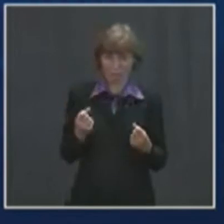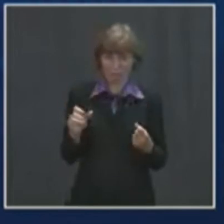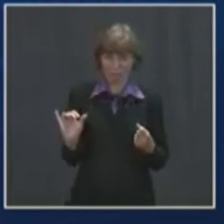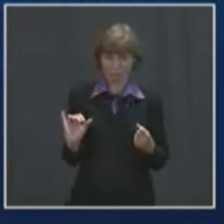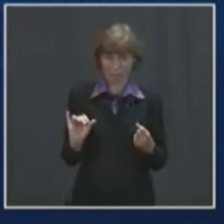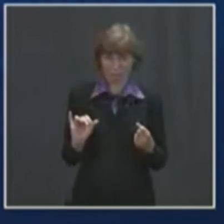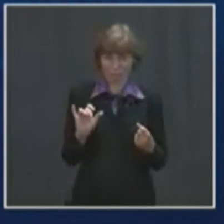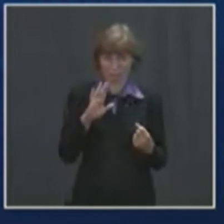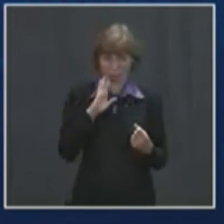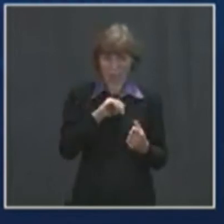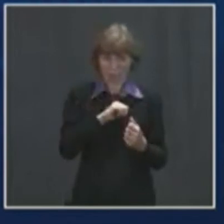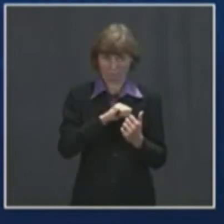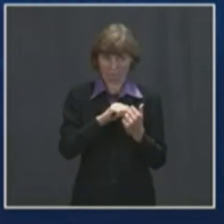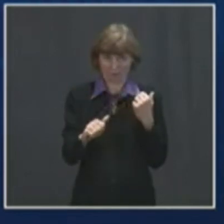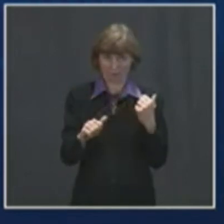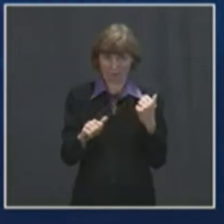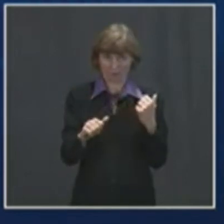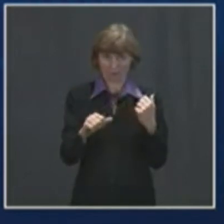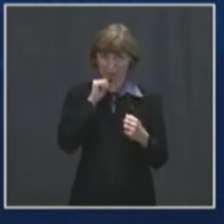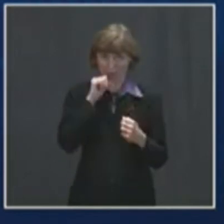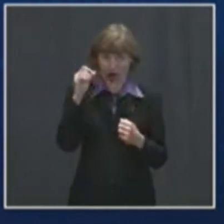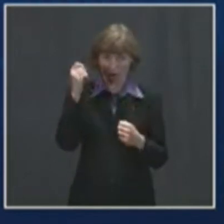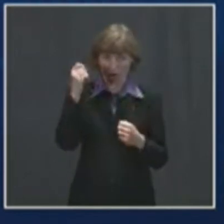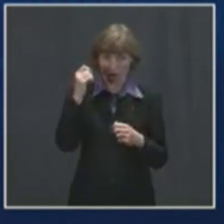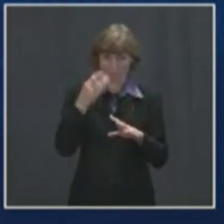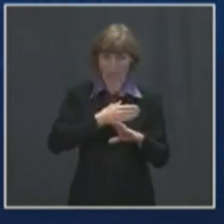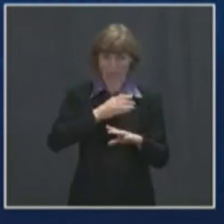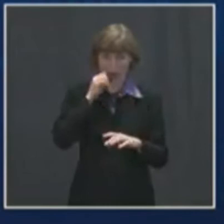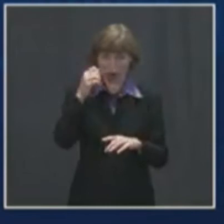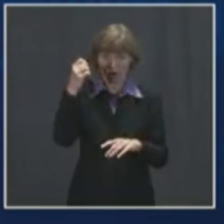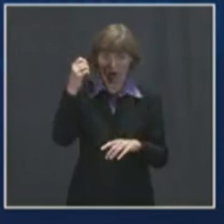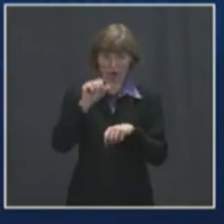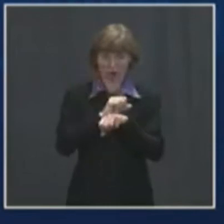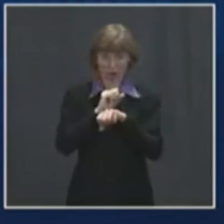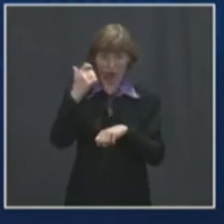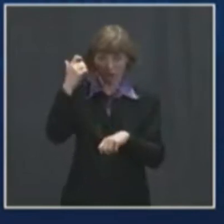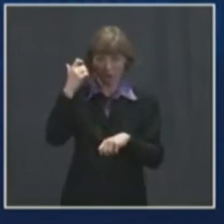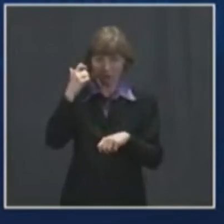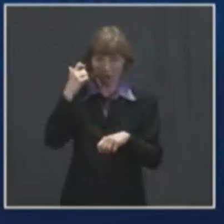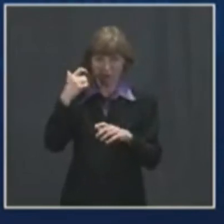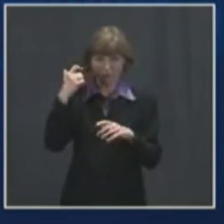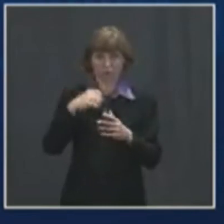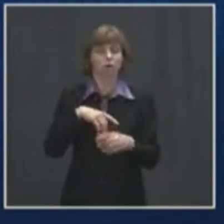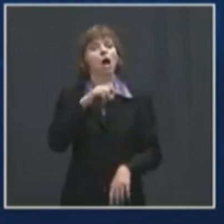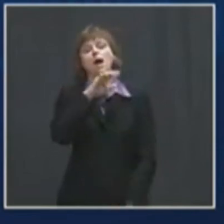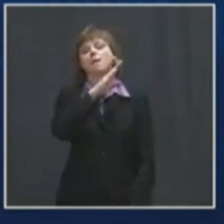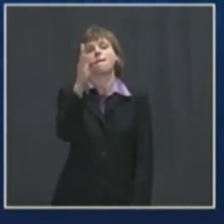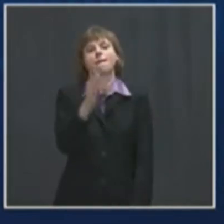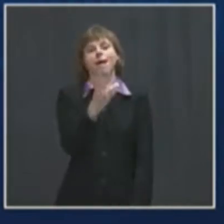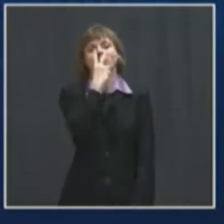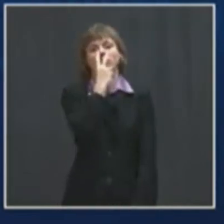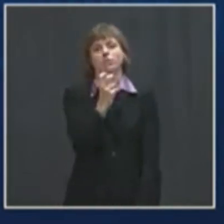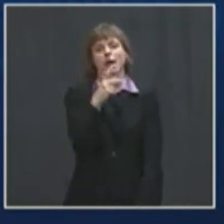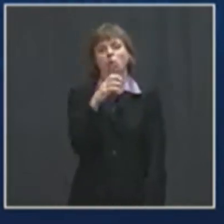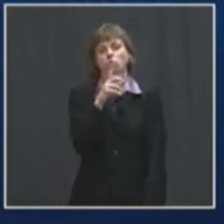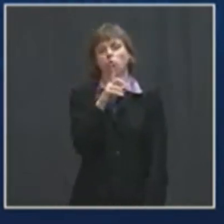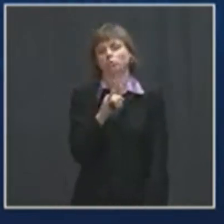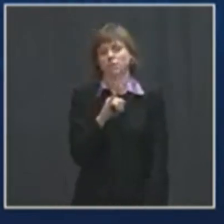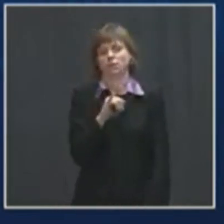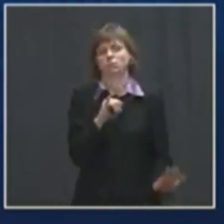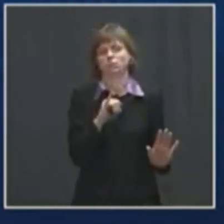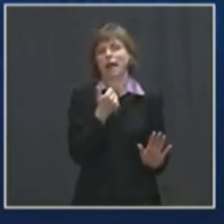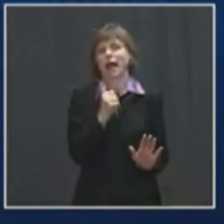those unemployment benefits run up? Never doubt Speaker Pelosi in anything she says. That's kind of a lesson I've learned in Washington.